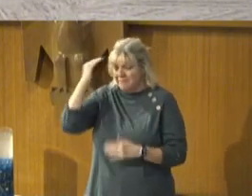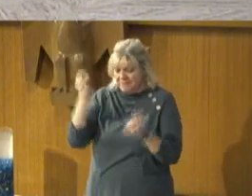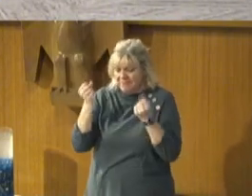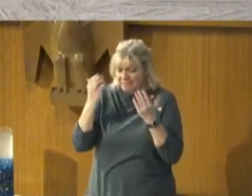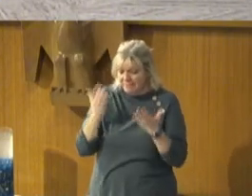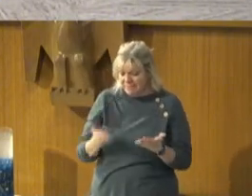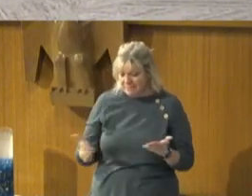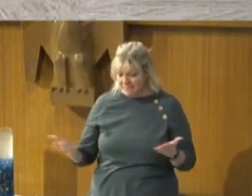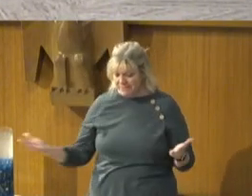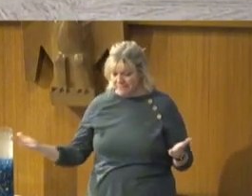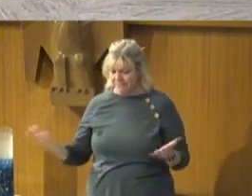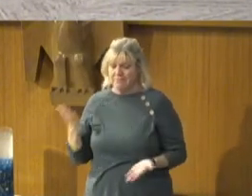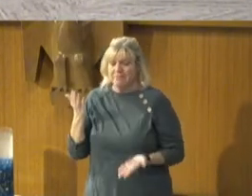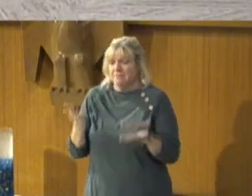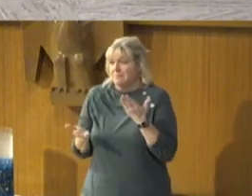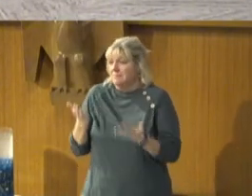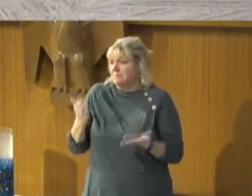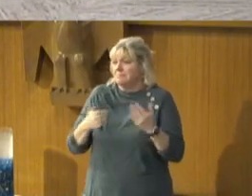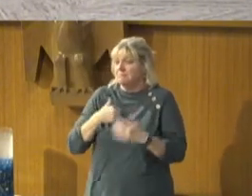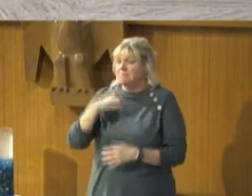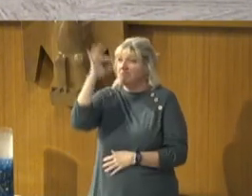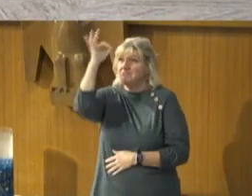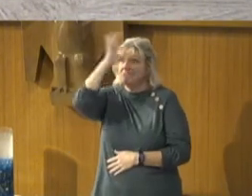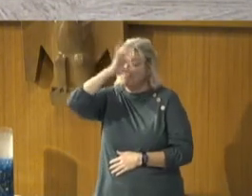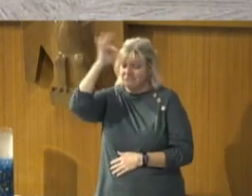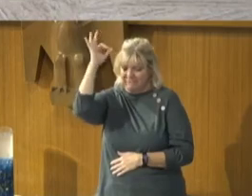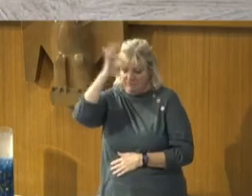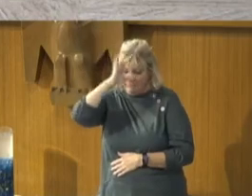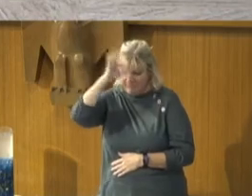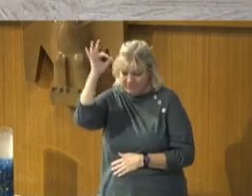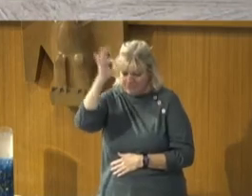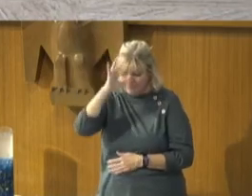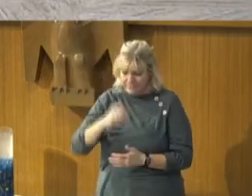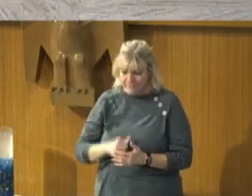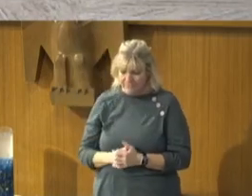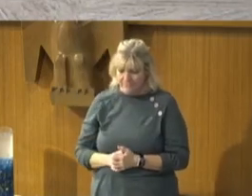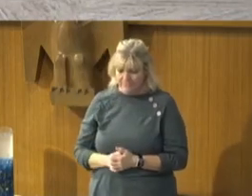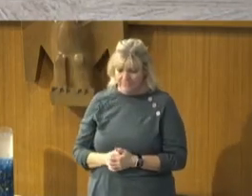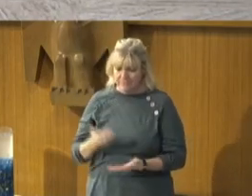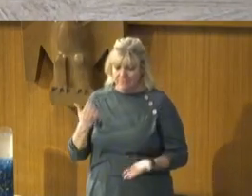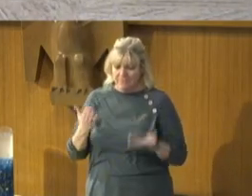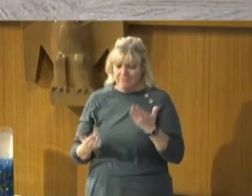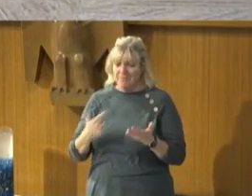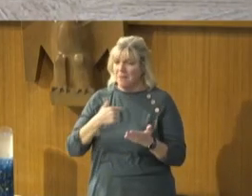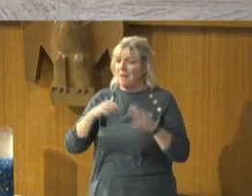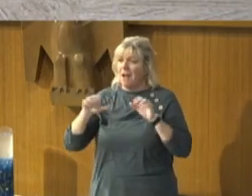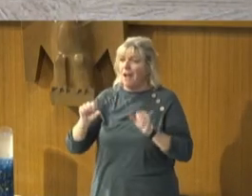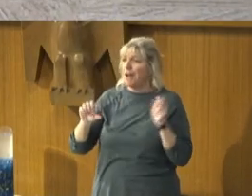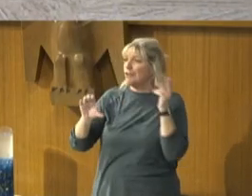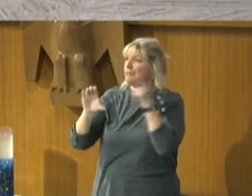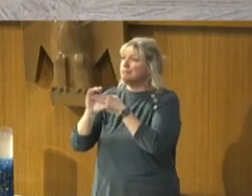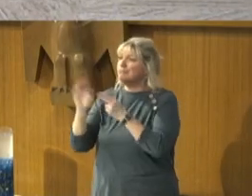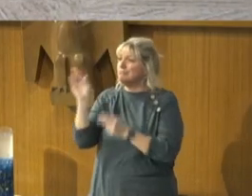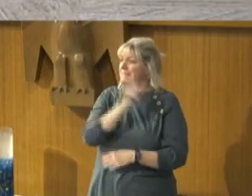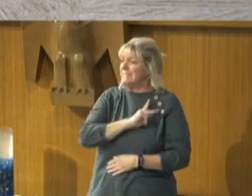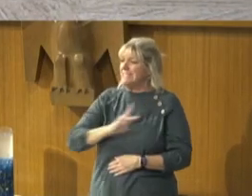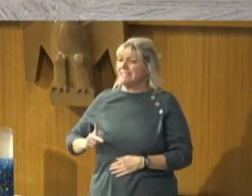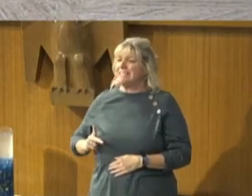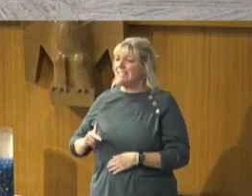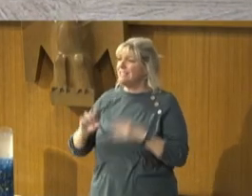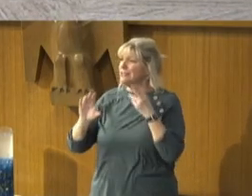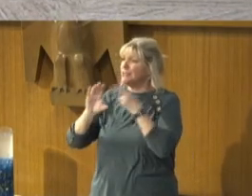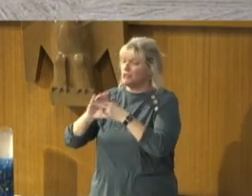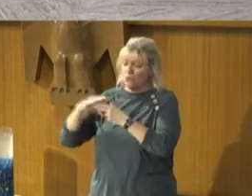many things, I may be ignorant, or I could ride with